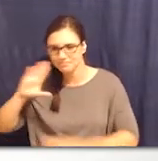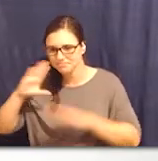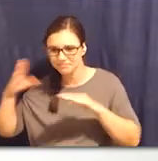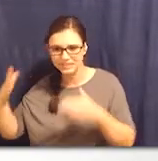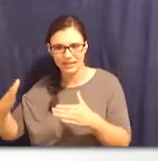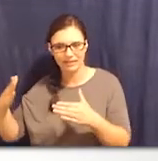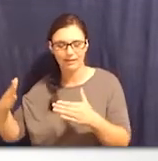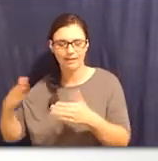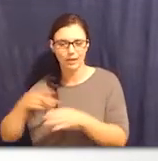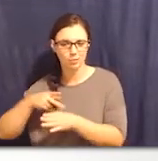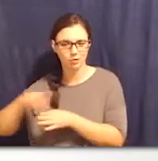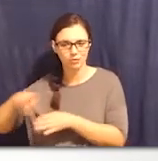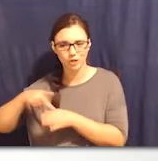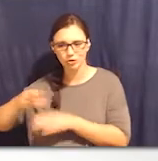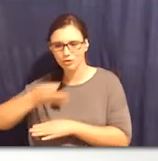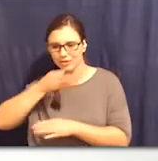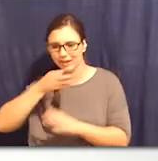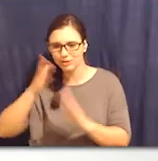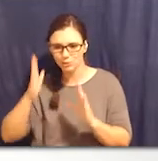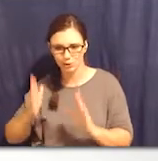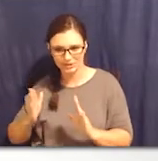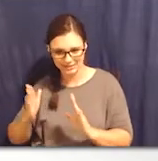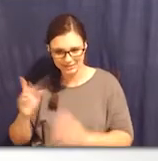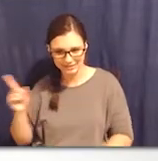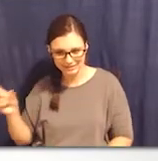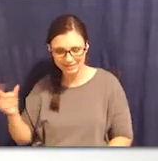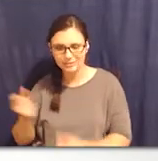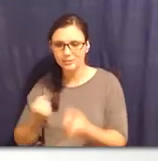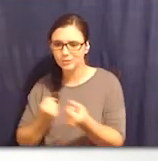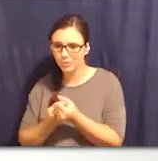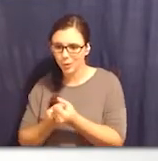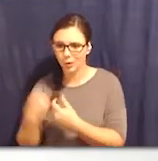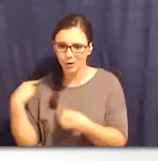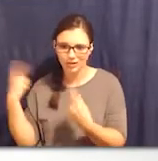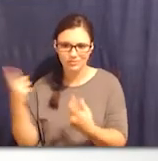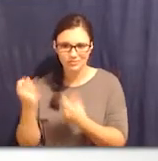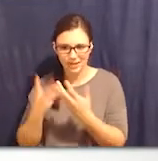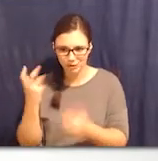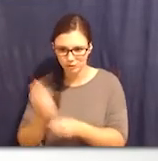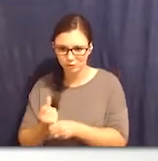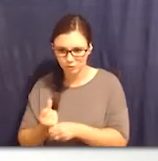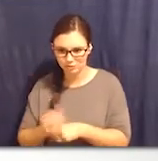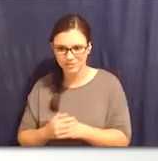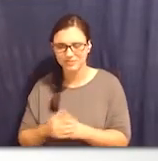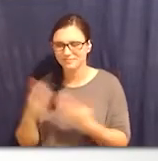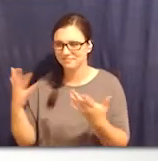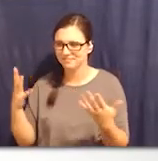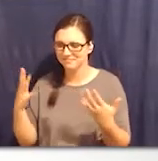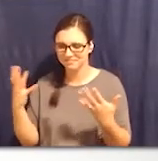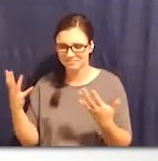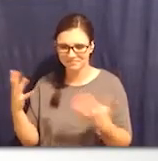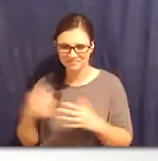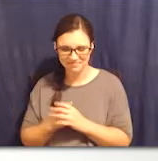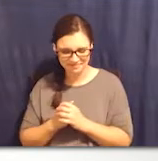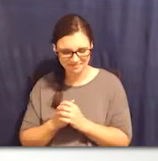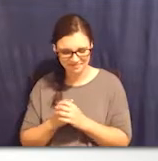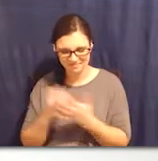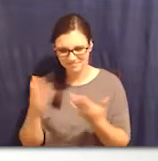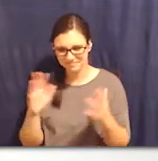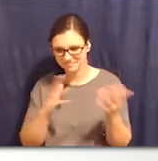and acknowledgement for his dedicated professional expertise and support over the